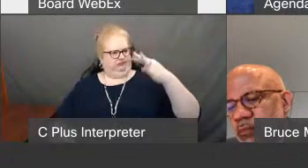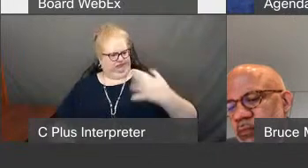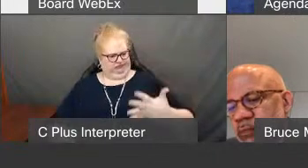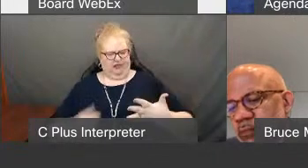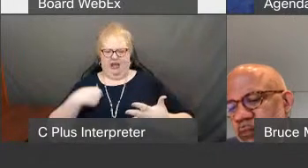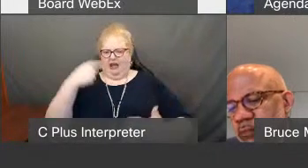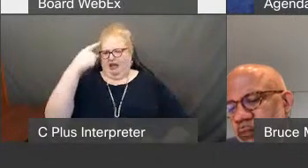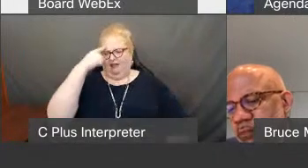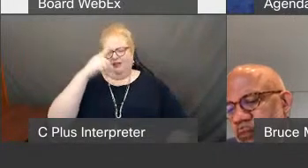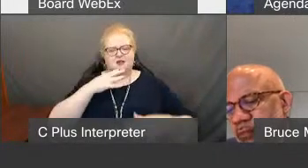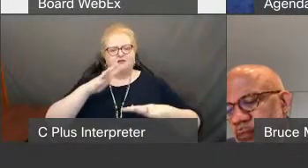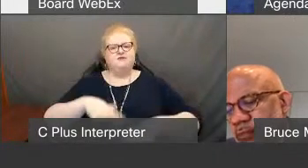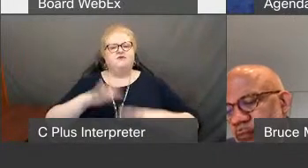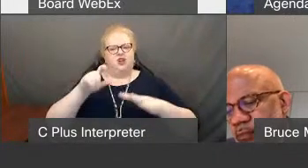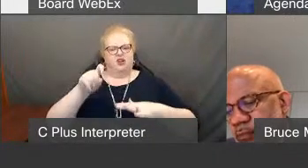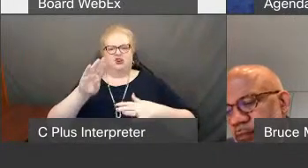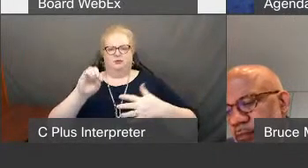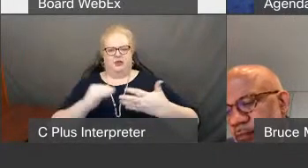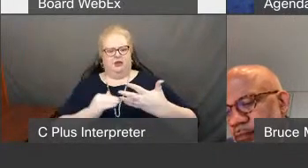weighted closer to the top.